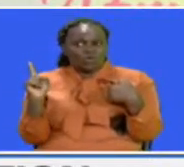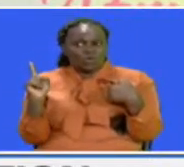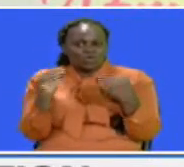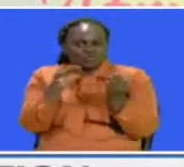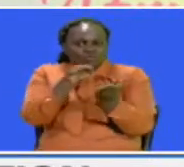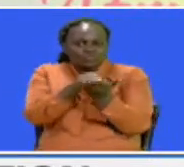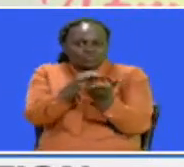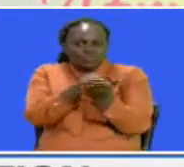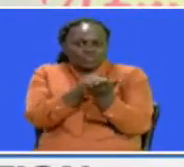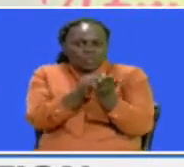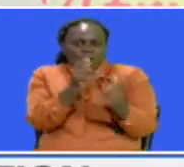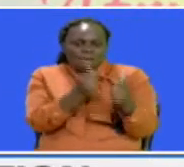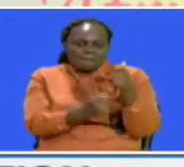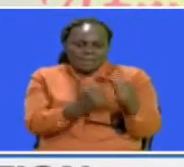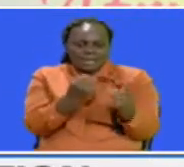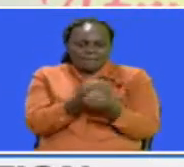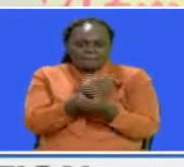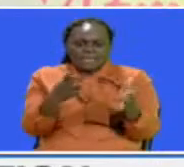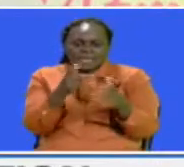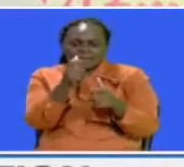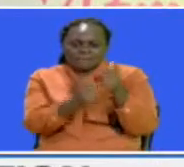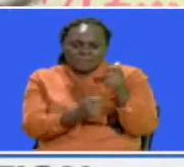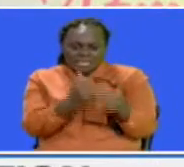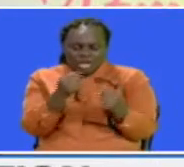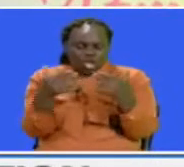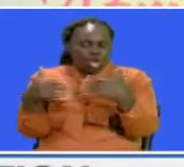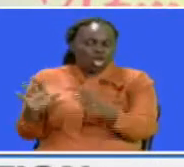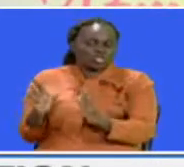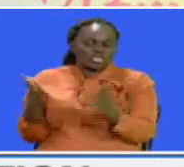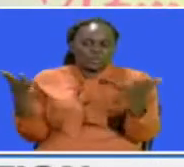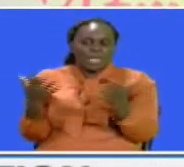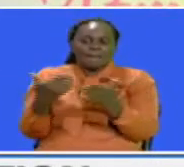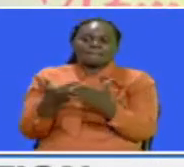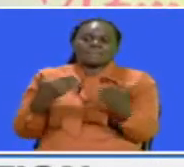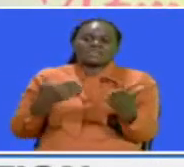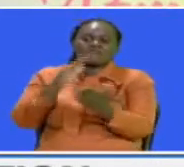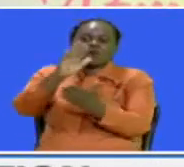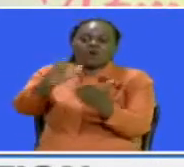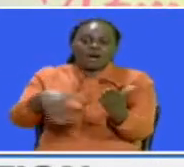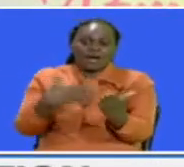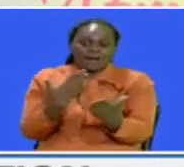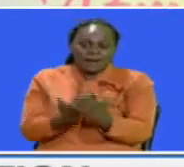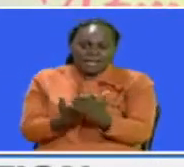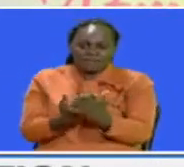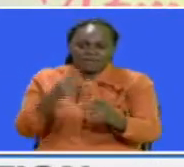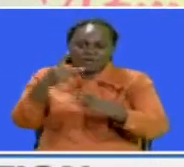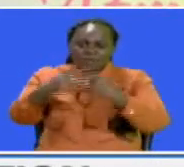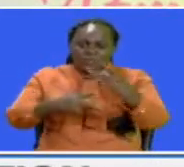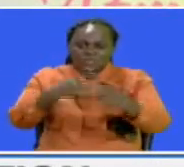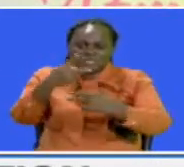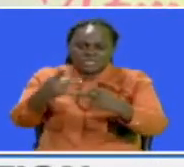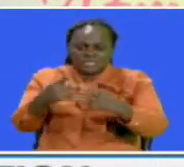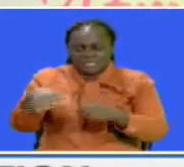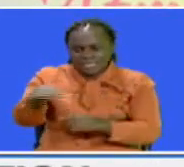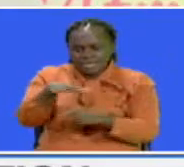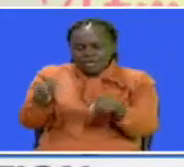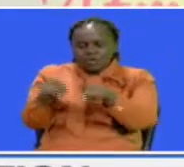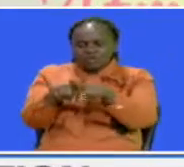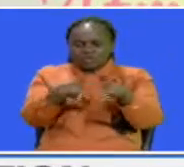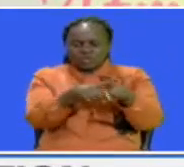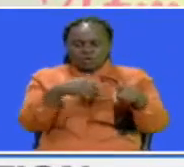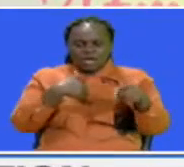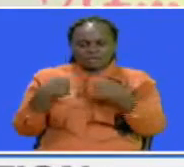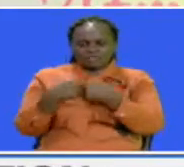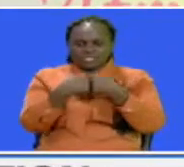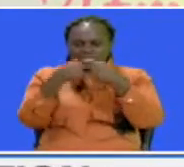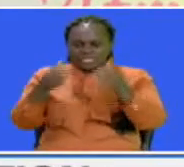preserving the milk. So most of the milk is lost before it reaches the processing plant. We also have challenges